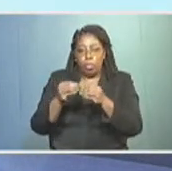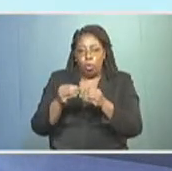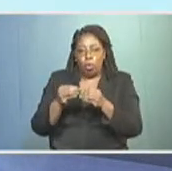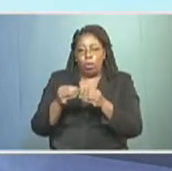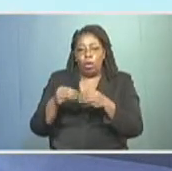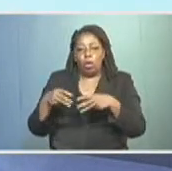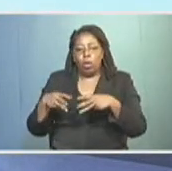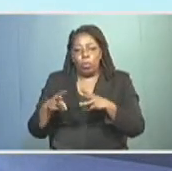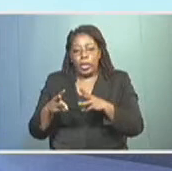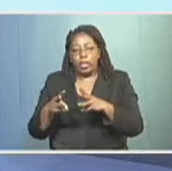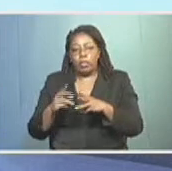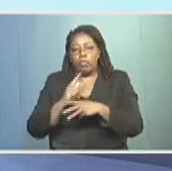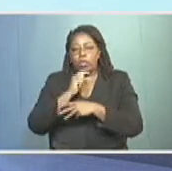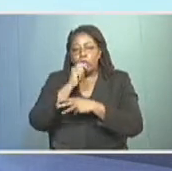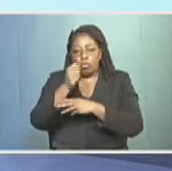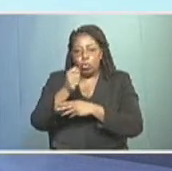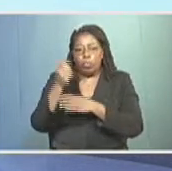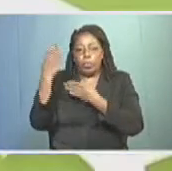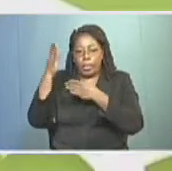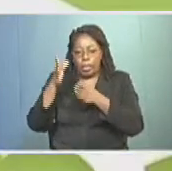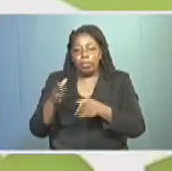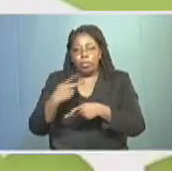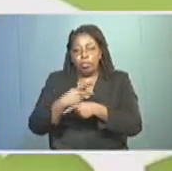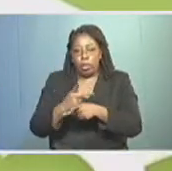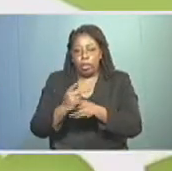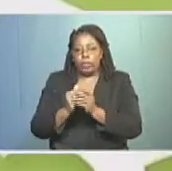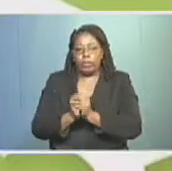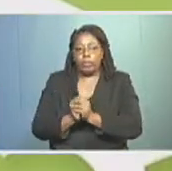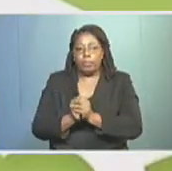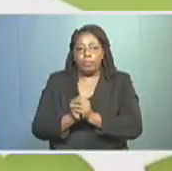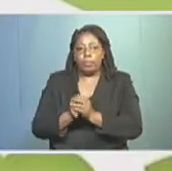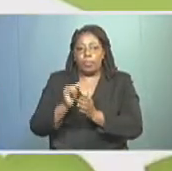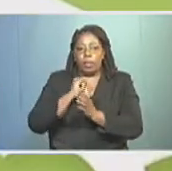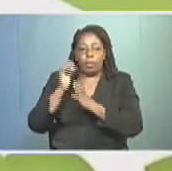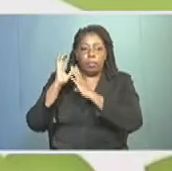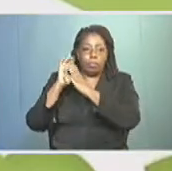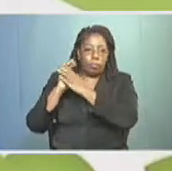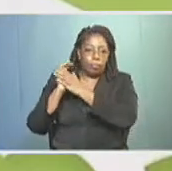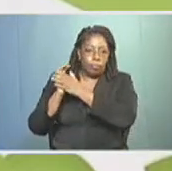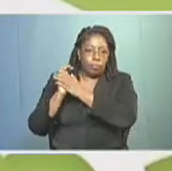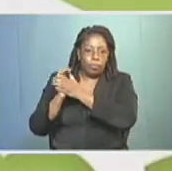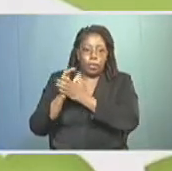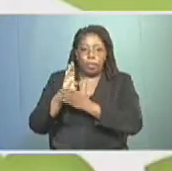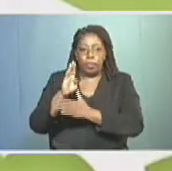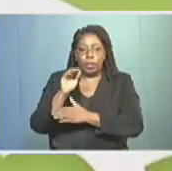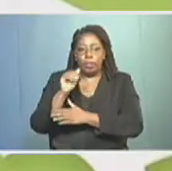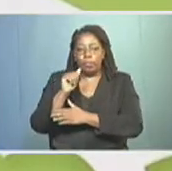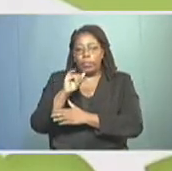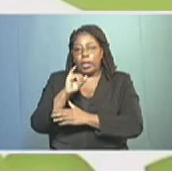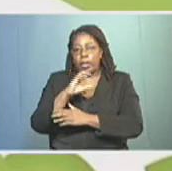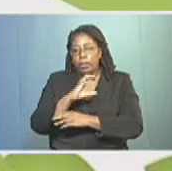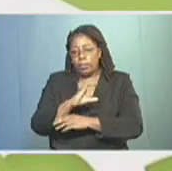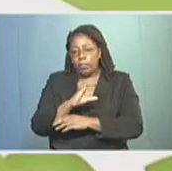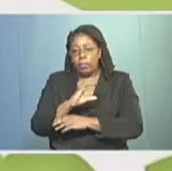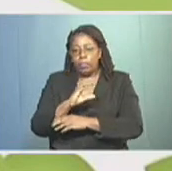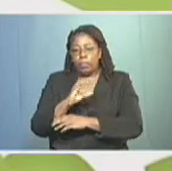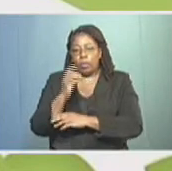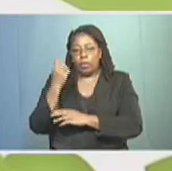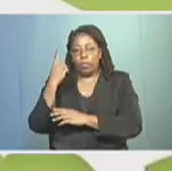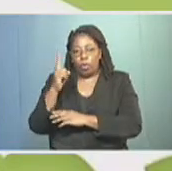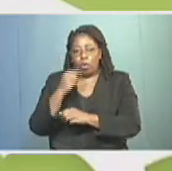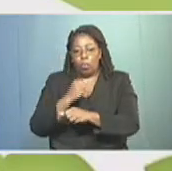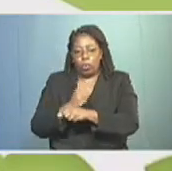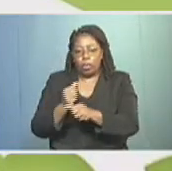for authentically Bahamian products. I must commend the Port and BIC for